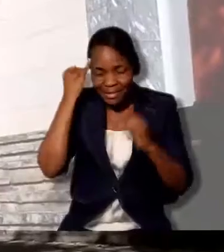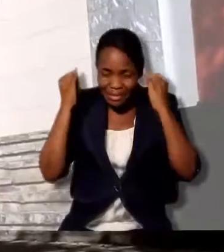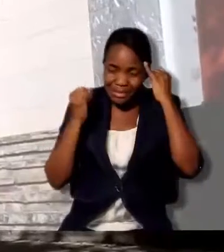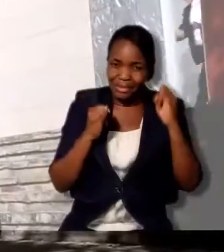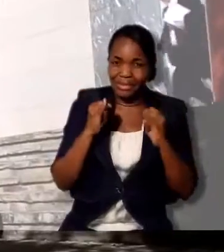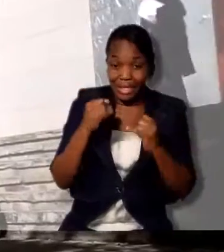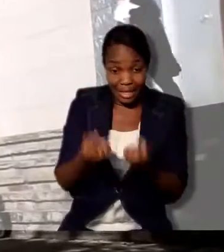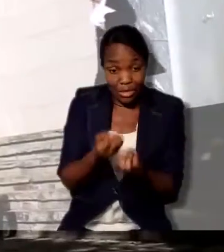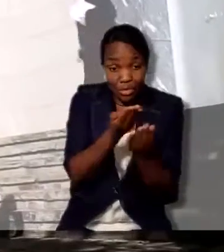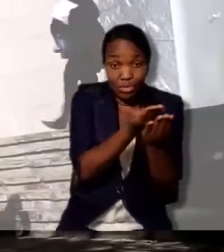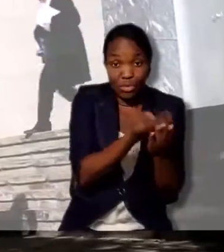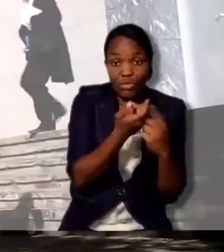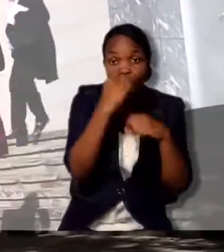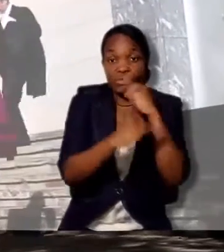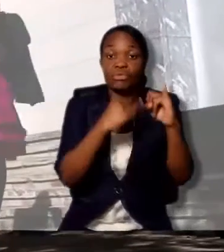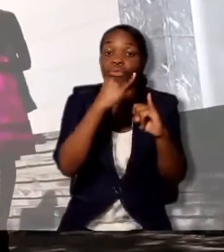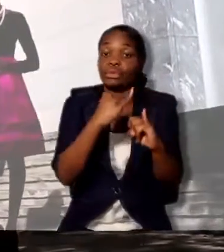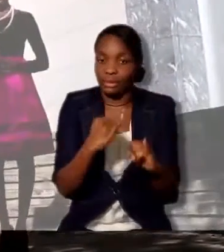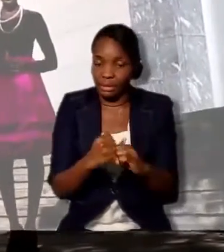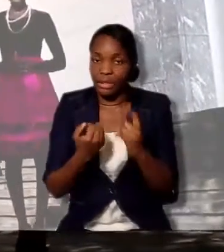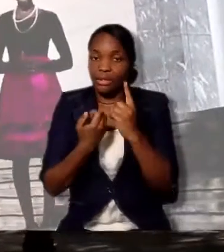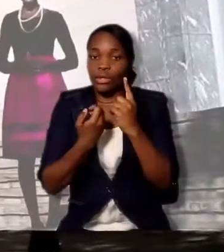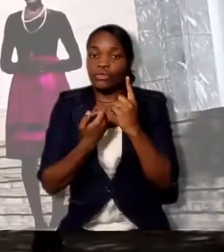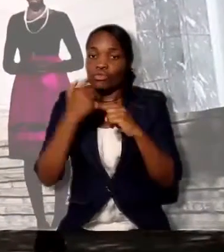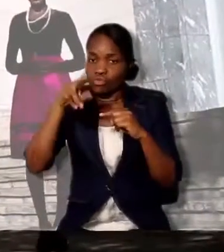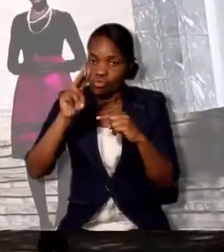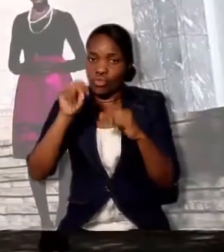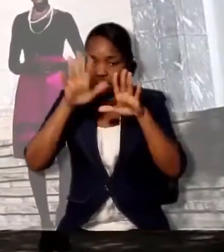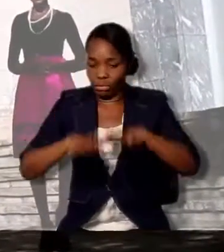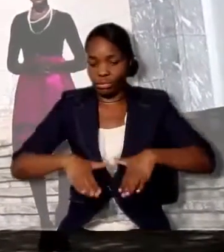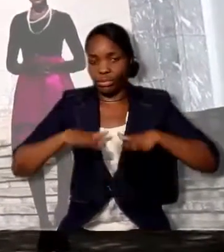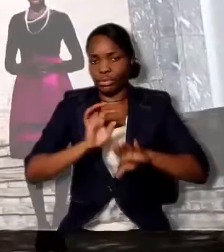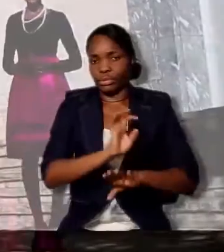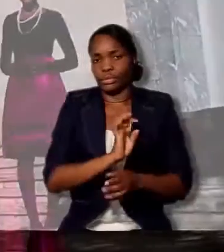questions submitted to it by international organs in the UN General Assembly.